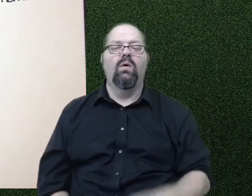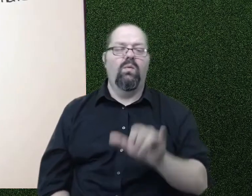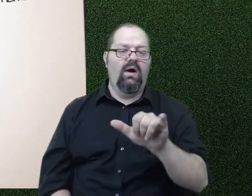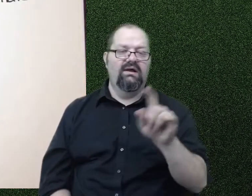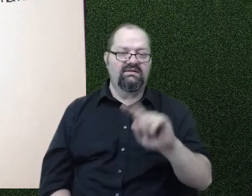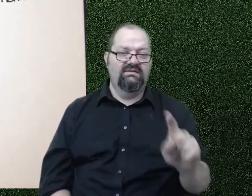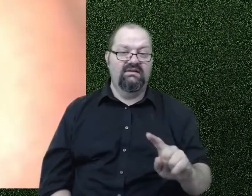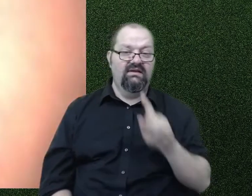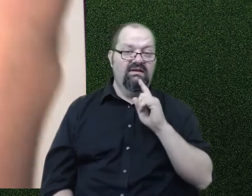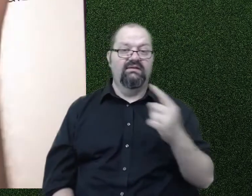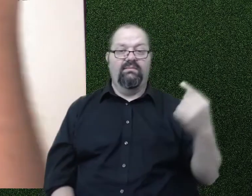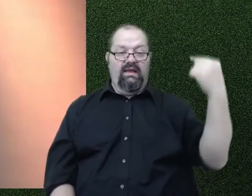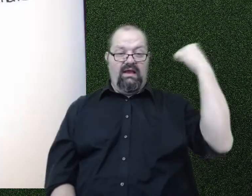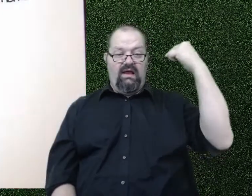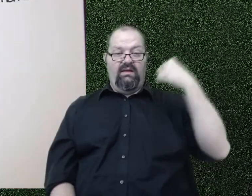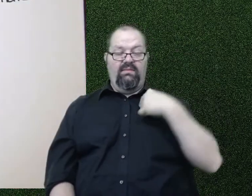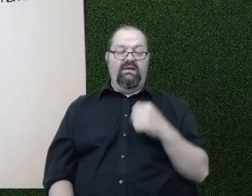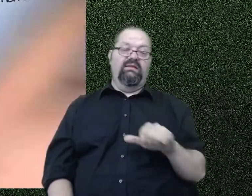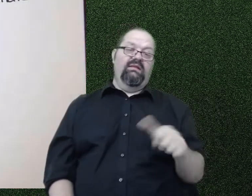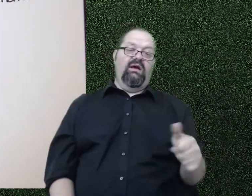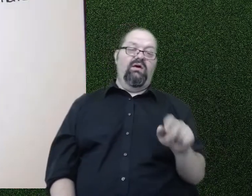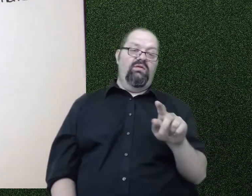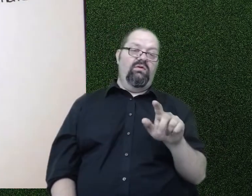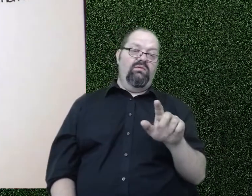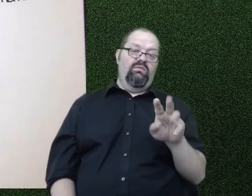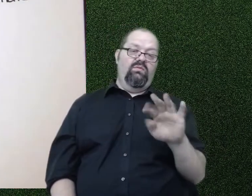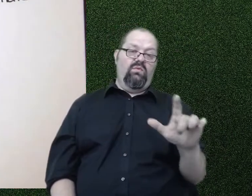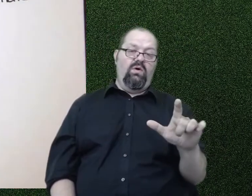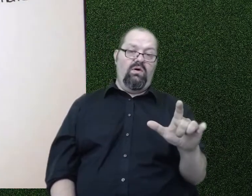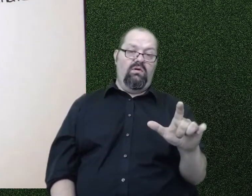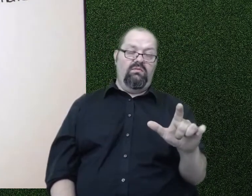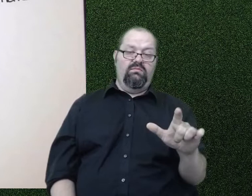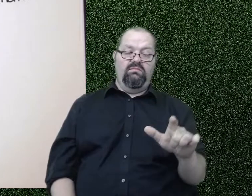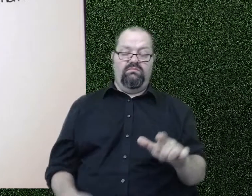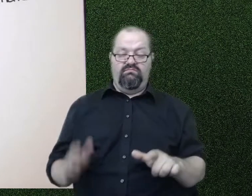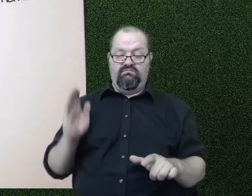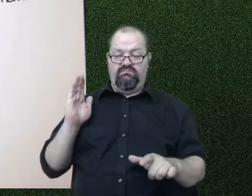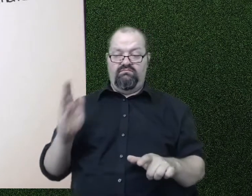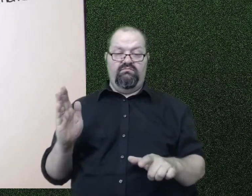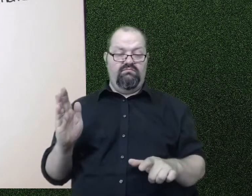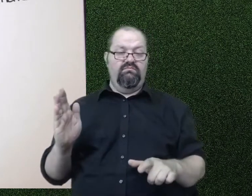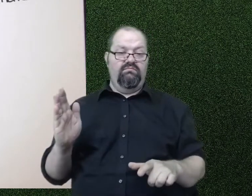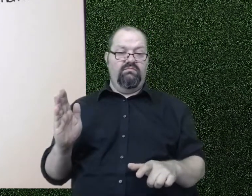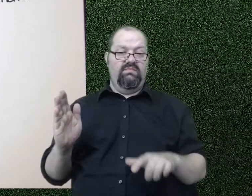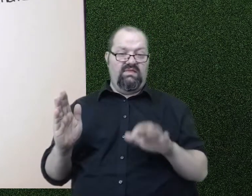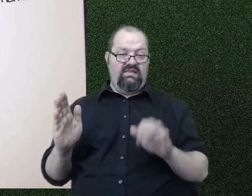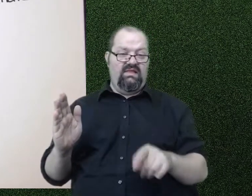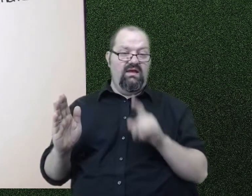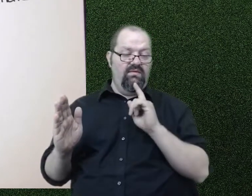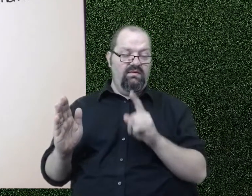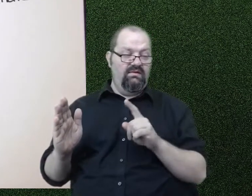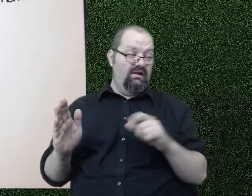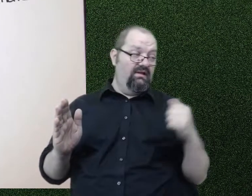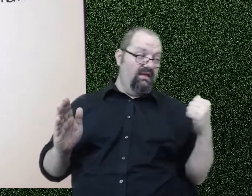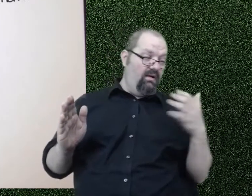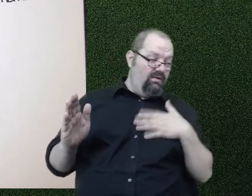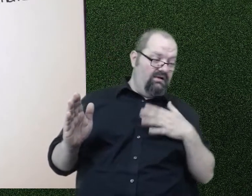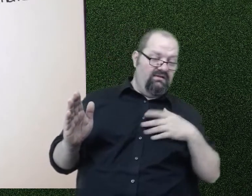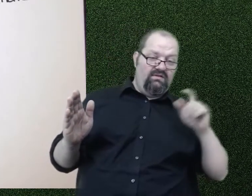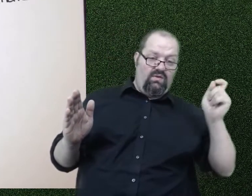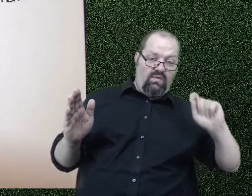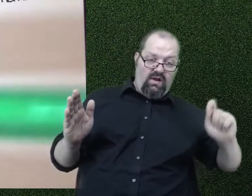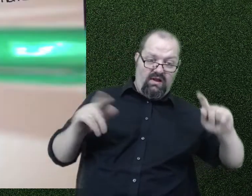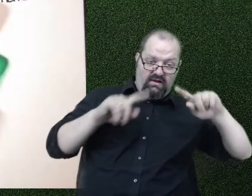And that other wall to my left, separating my classroom from the next person's classroom, like that's the xz plane.